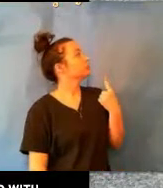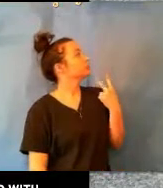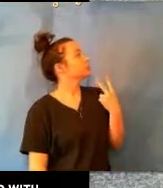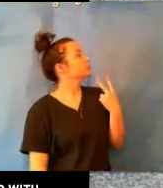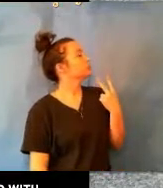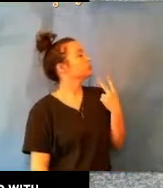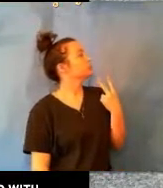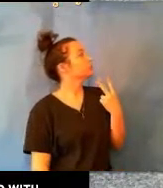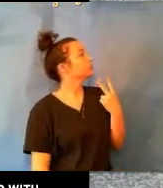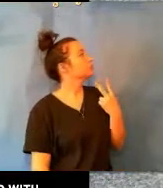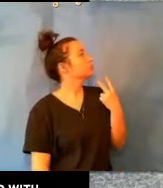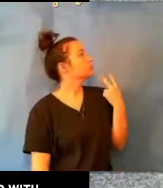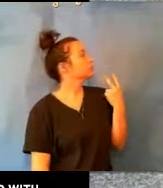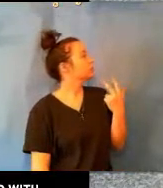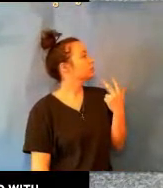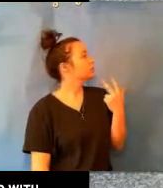2,